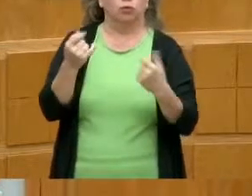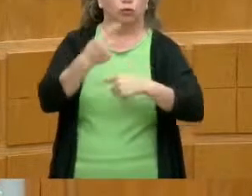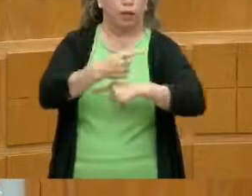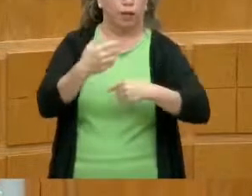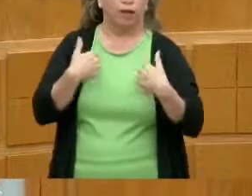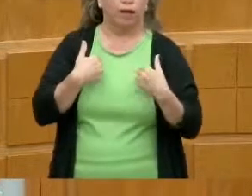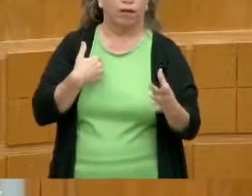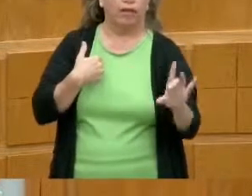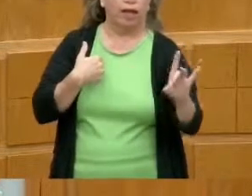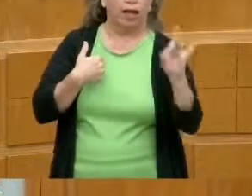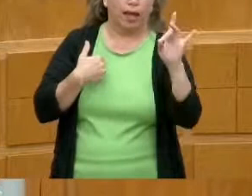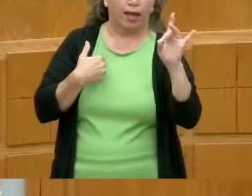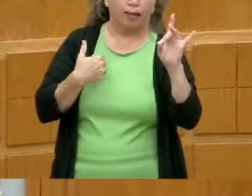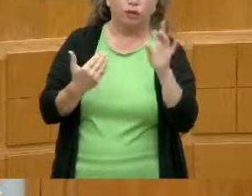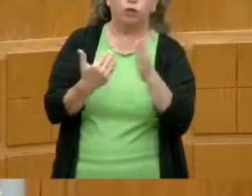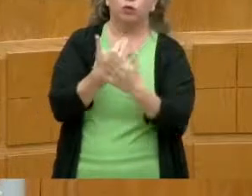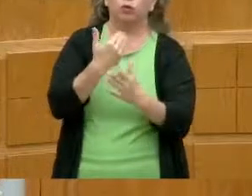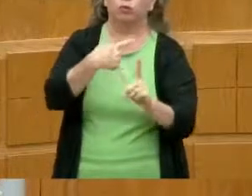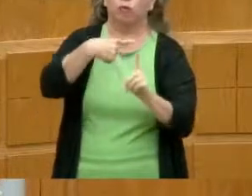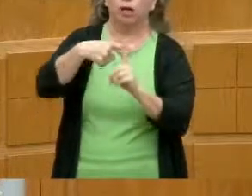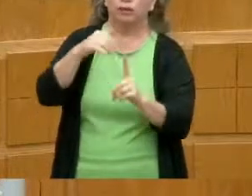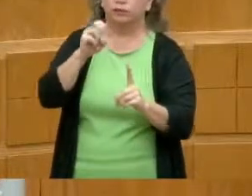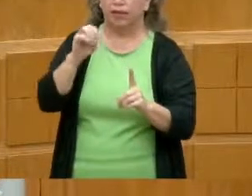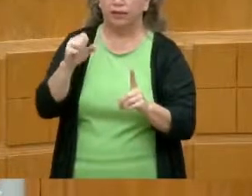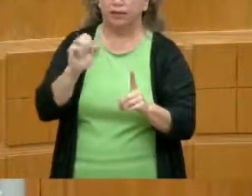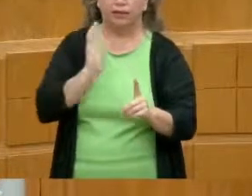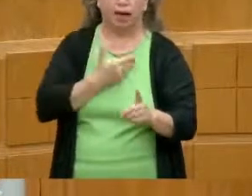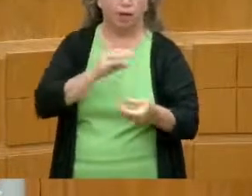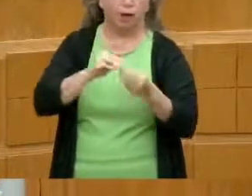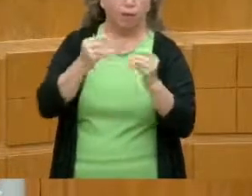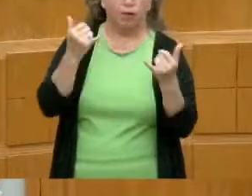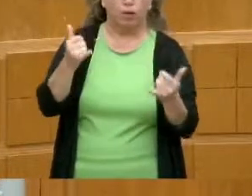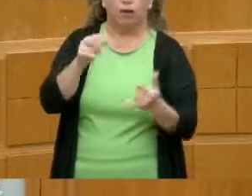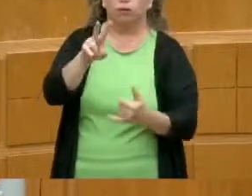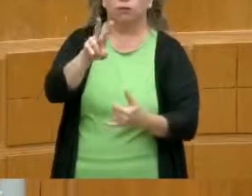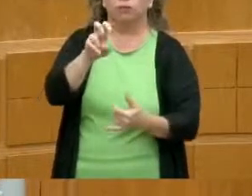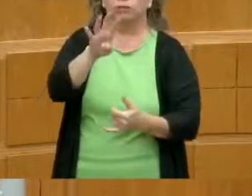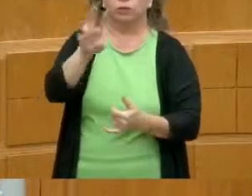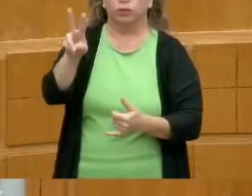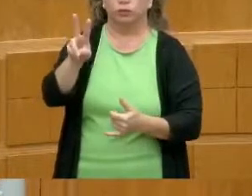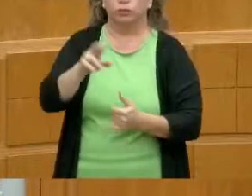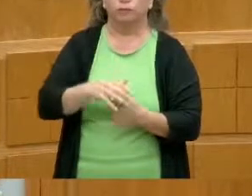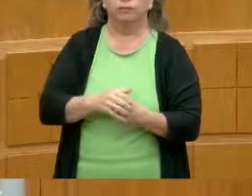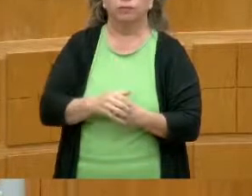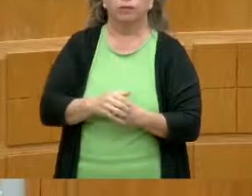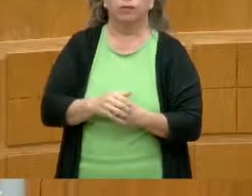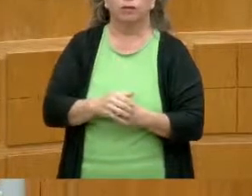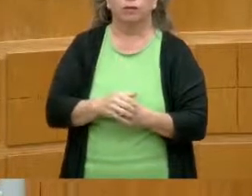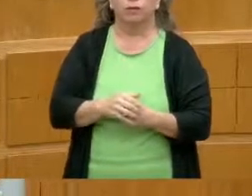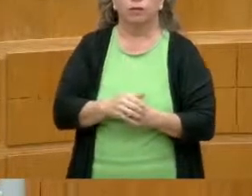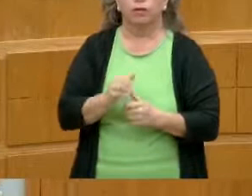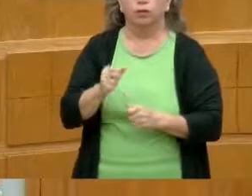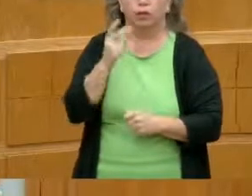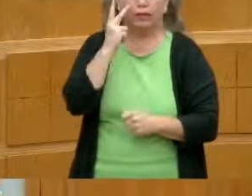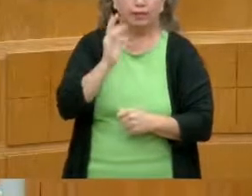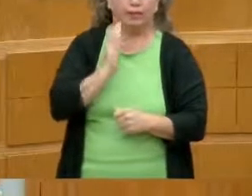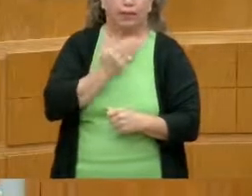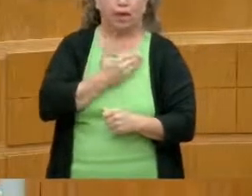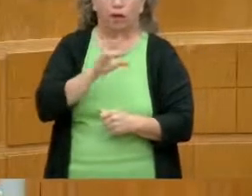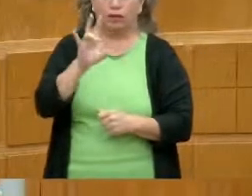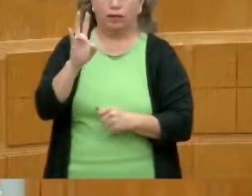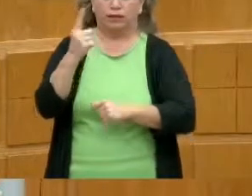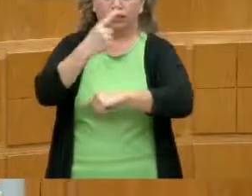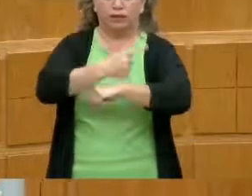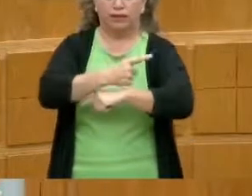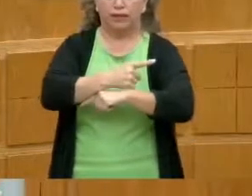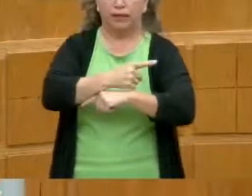new positives. So our number is 242 at this point. You can see the 7-day tracking graph. The testing admittedly